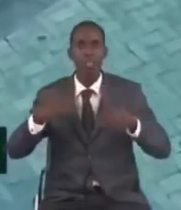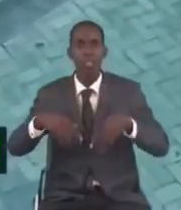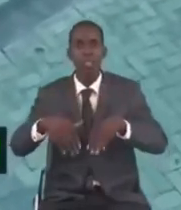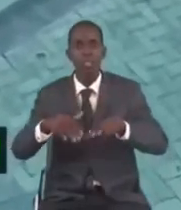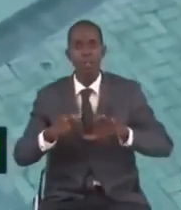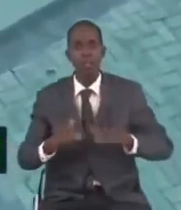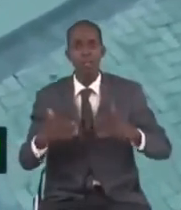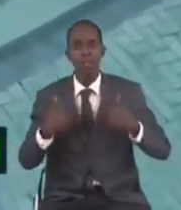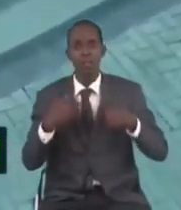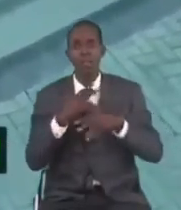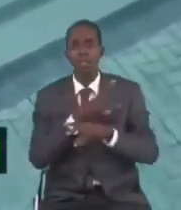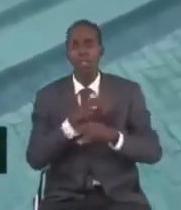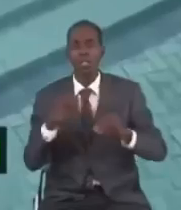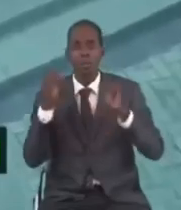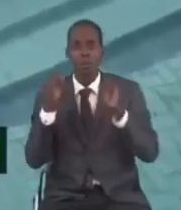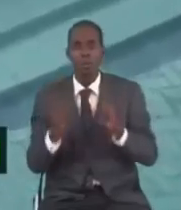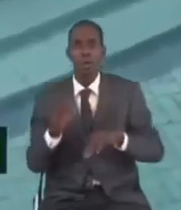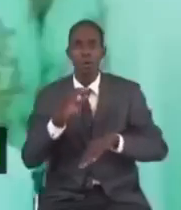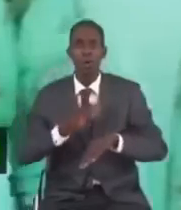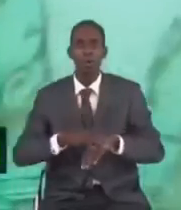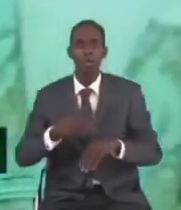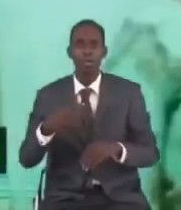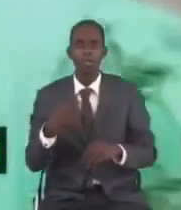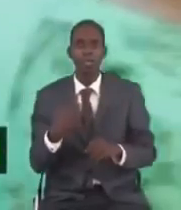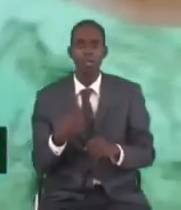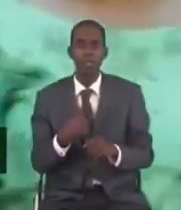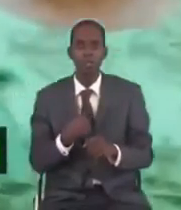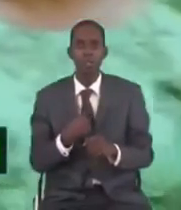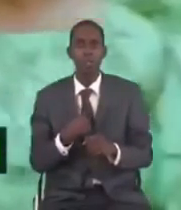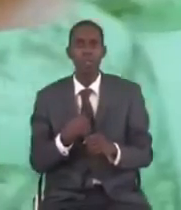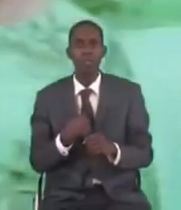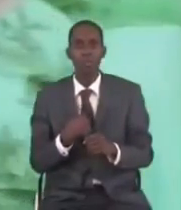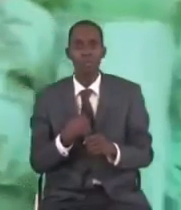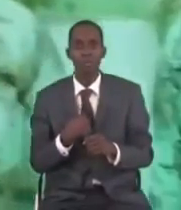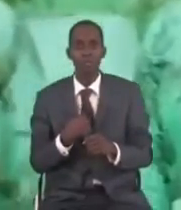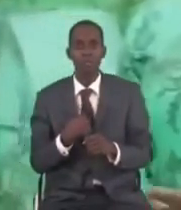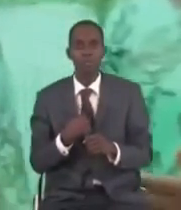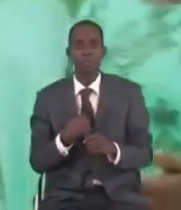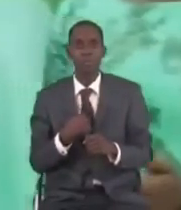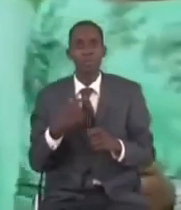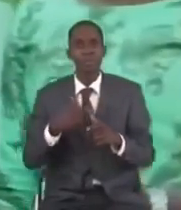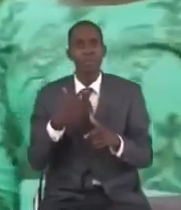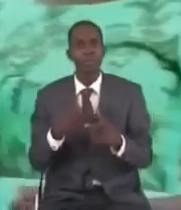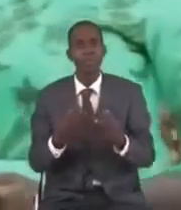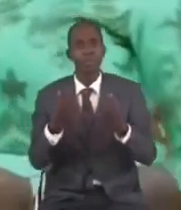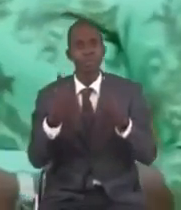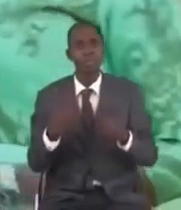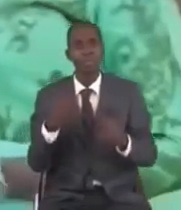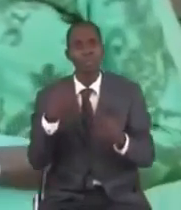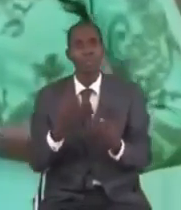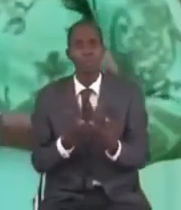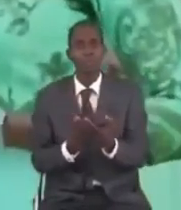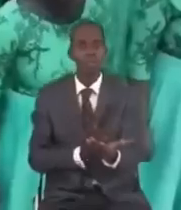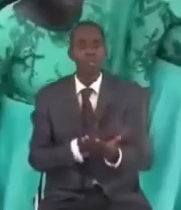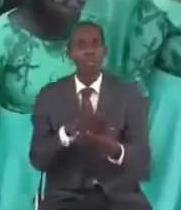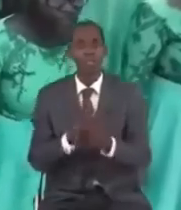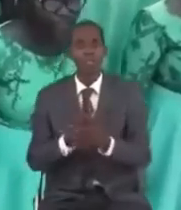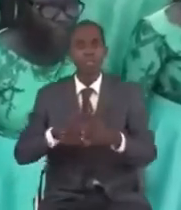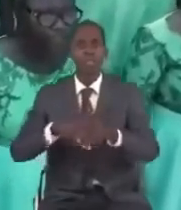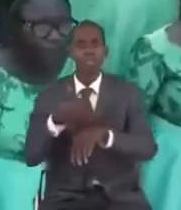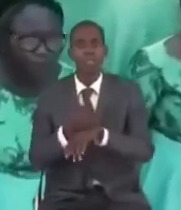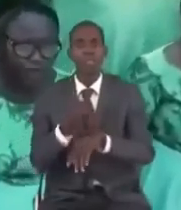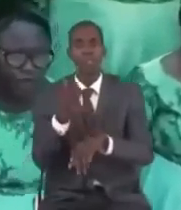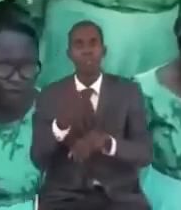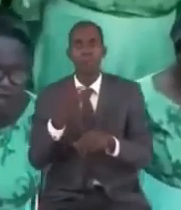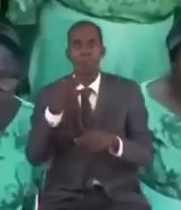grave has no claim on me. Then came the morning, the